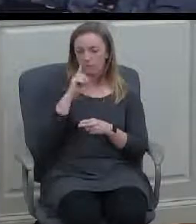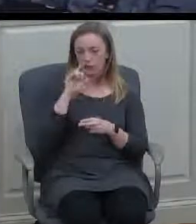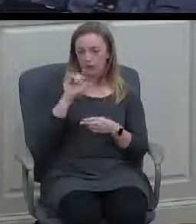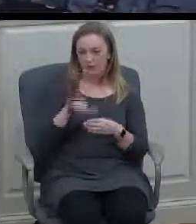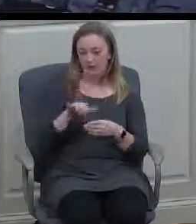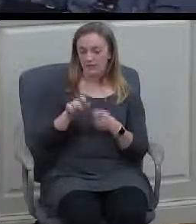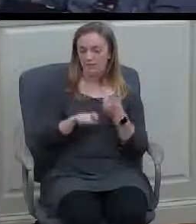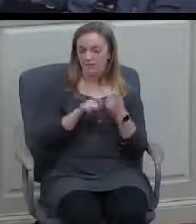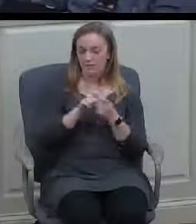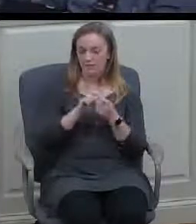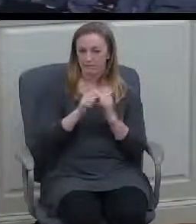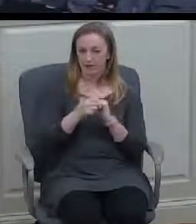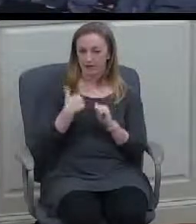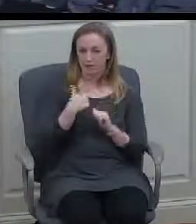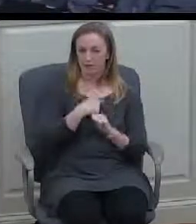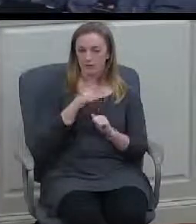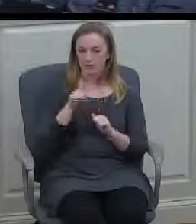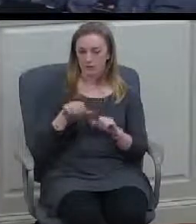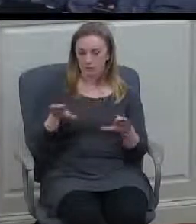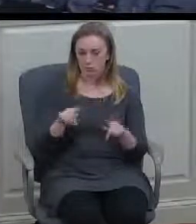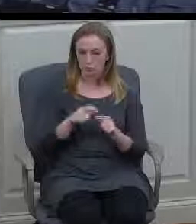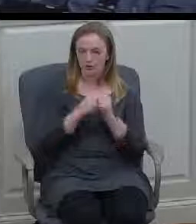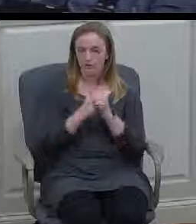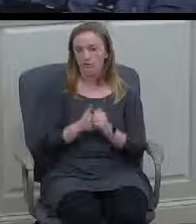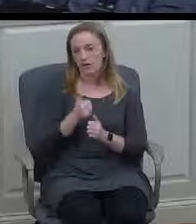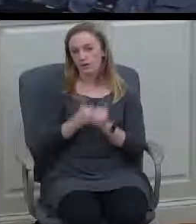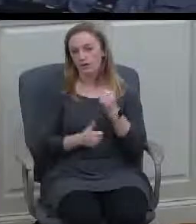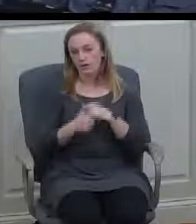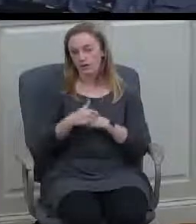do it, which we follow every time. And items are placed there,